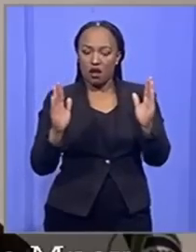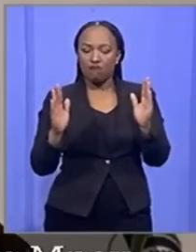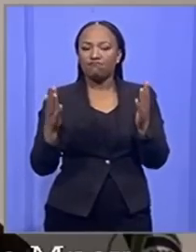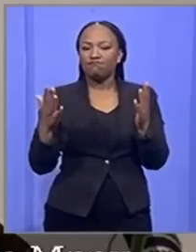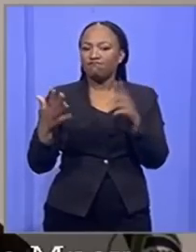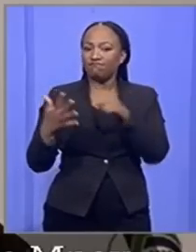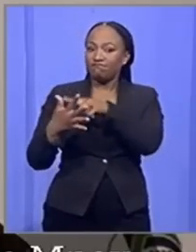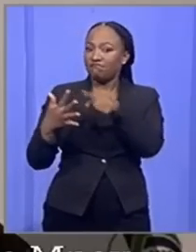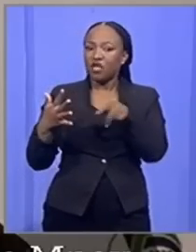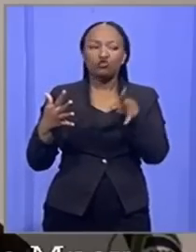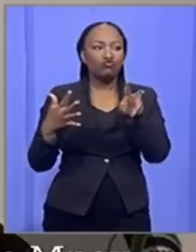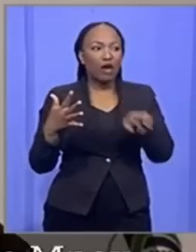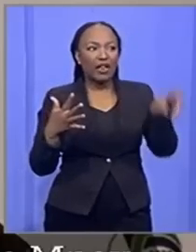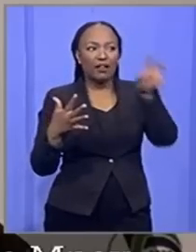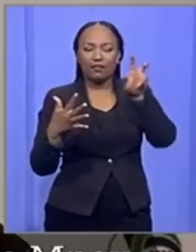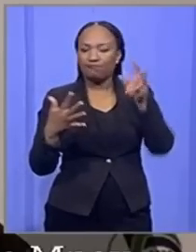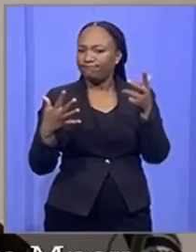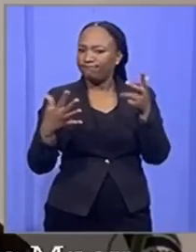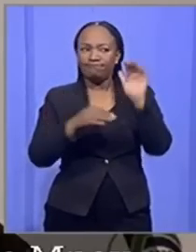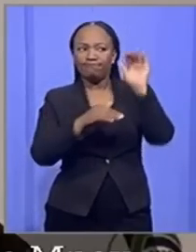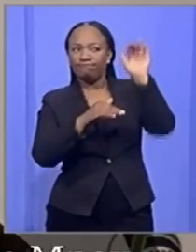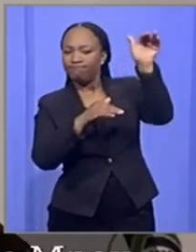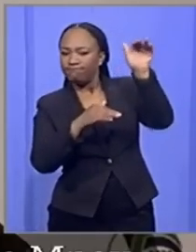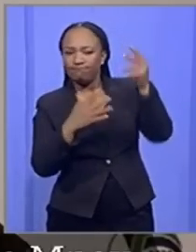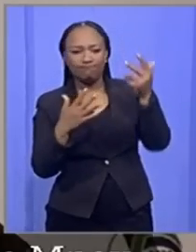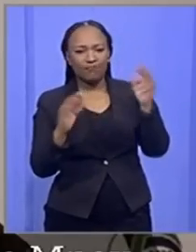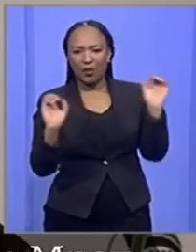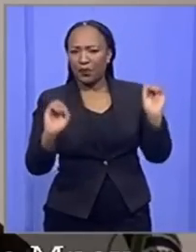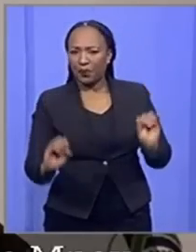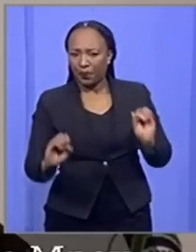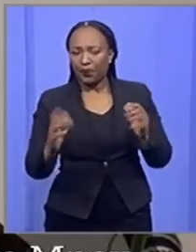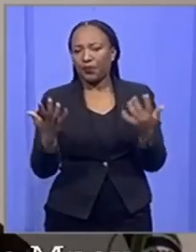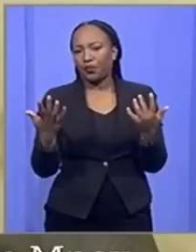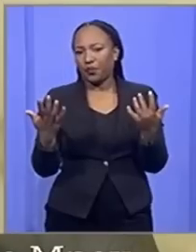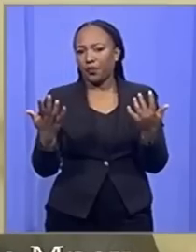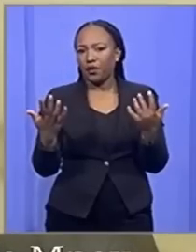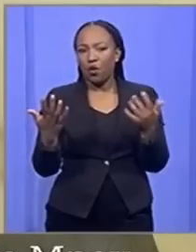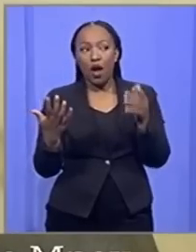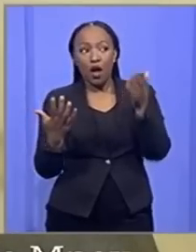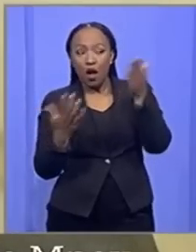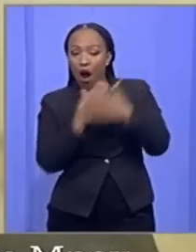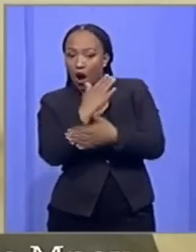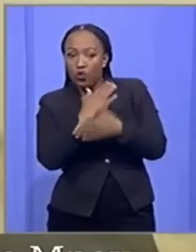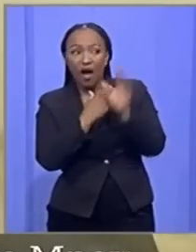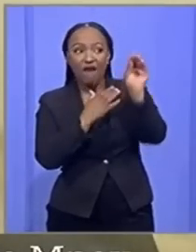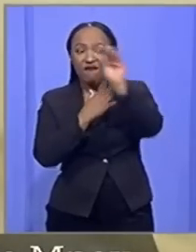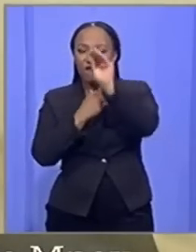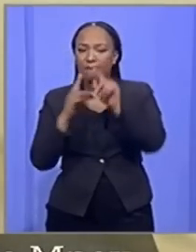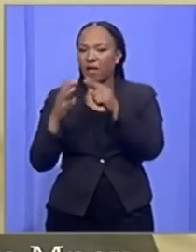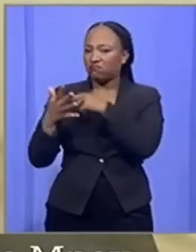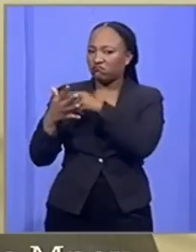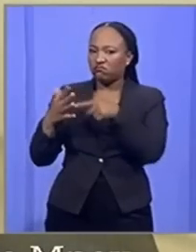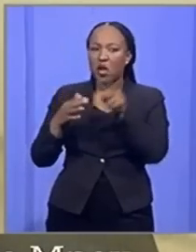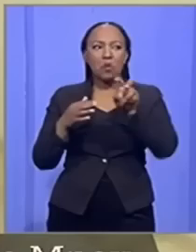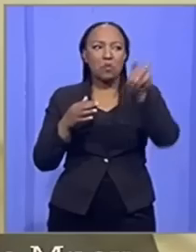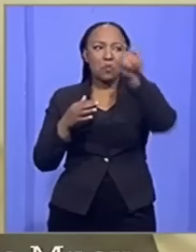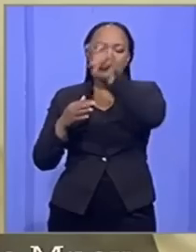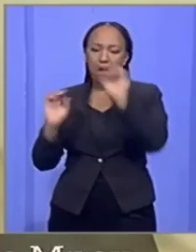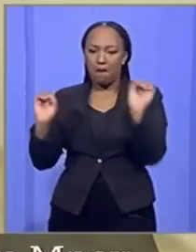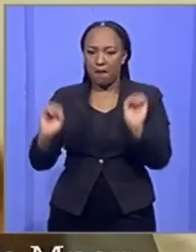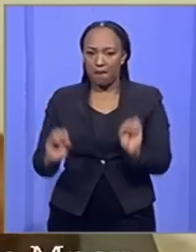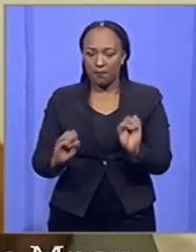any travel history to other countries which are experiencing outbreaks. Go šišintšwe gore go